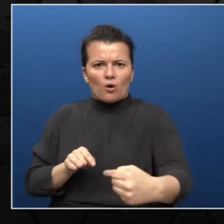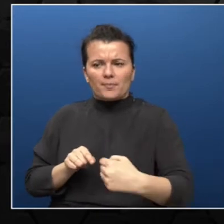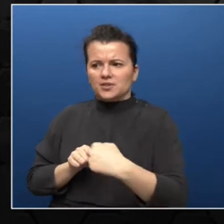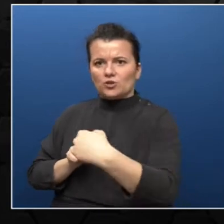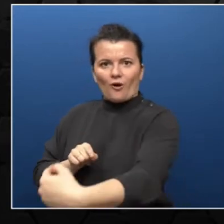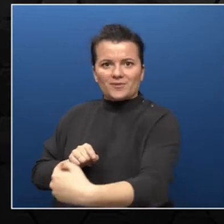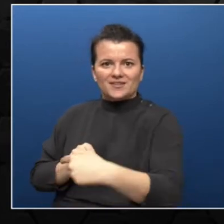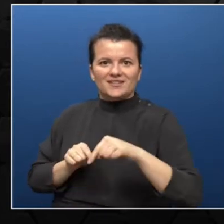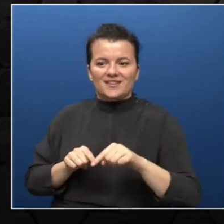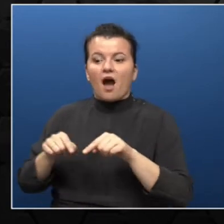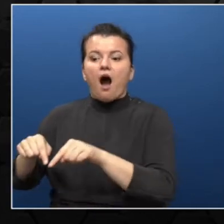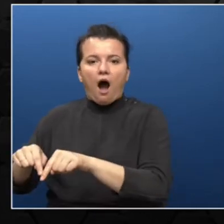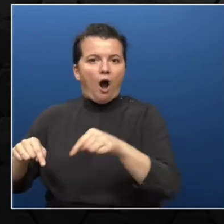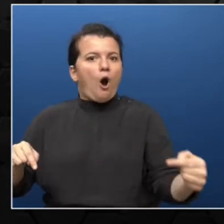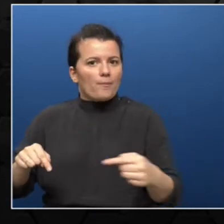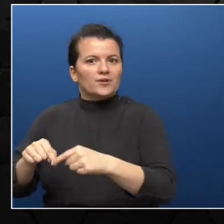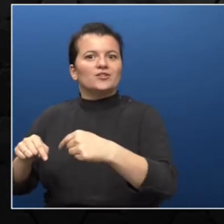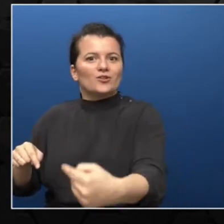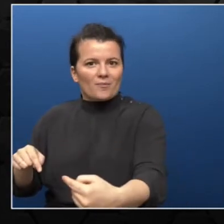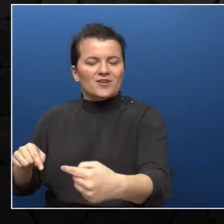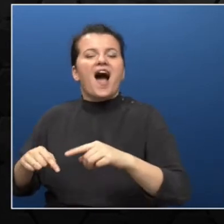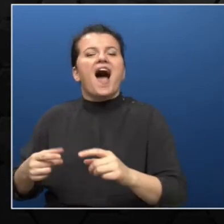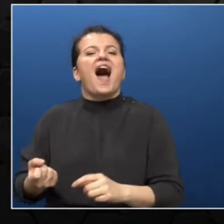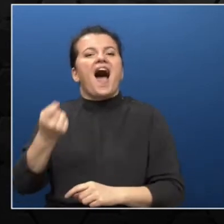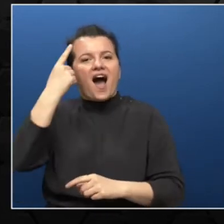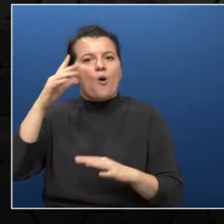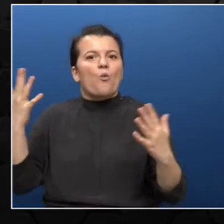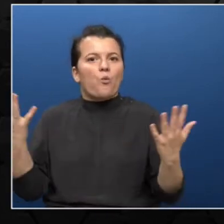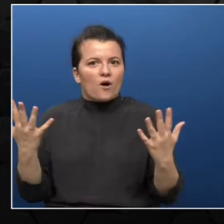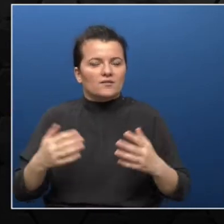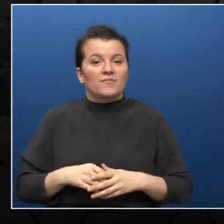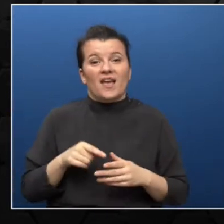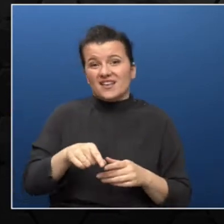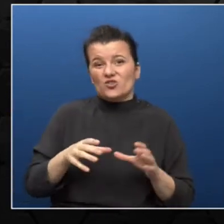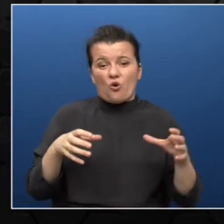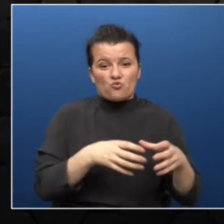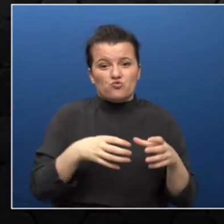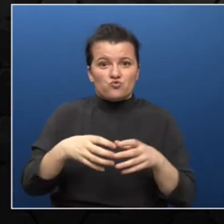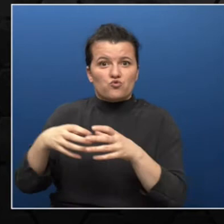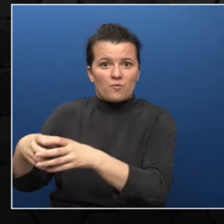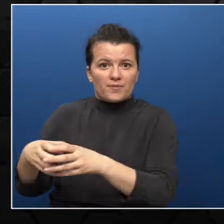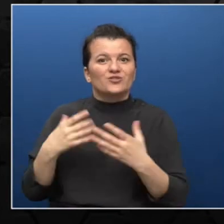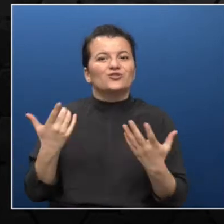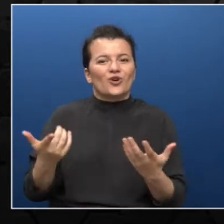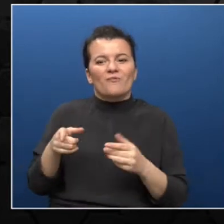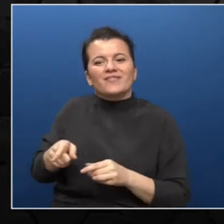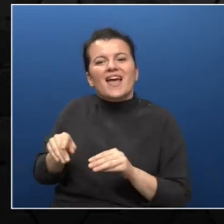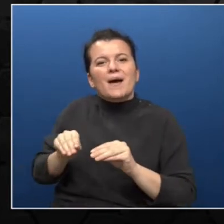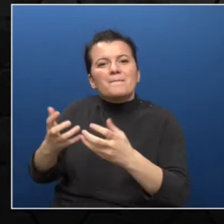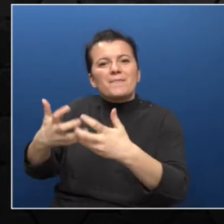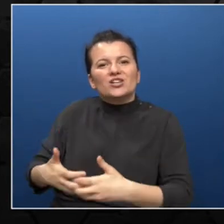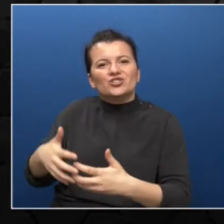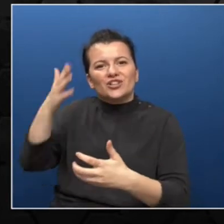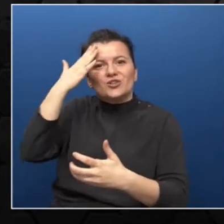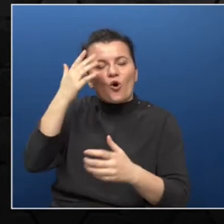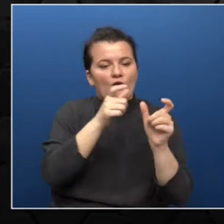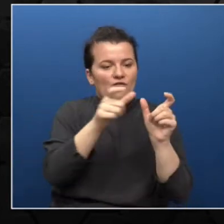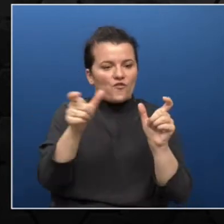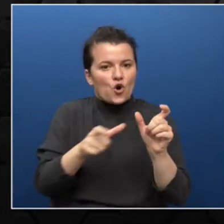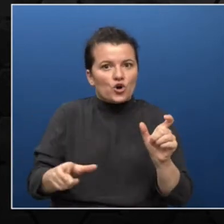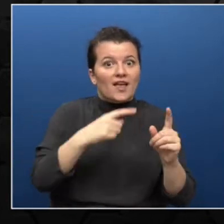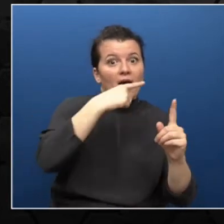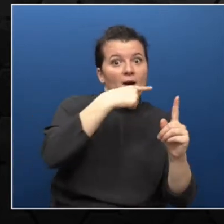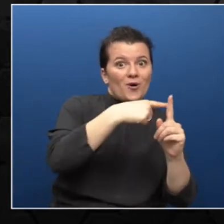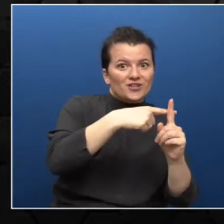and when we find out what kind of positive data, positive words, negative words, and neutral words are there in the data,